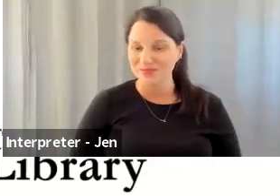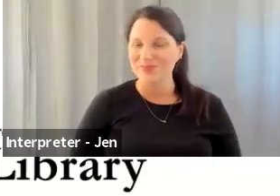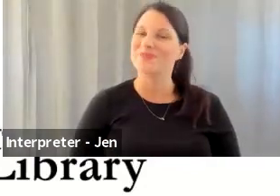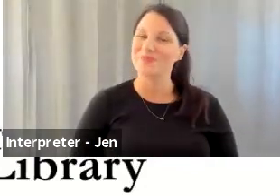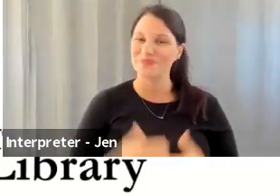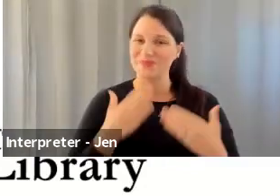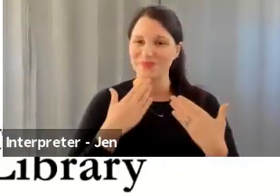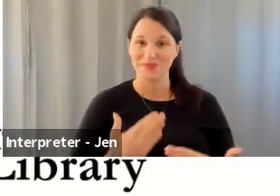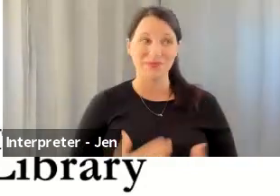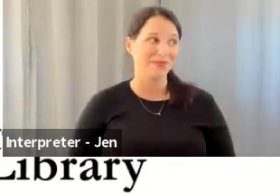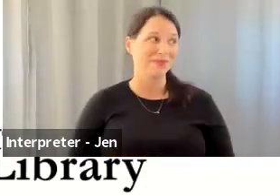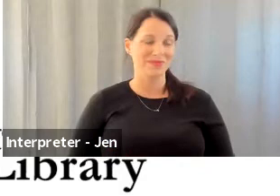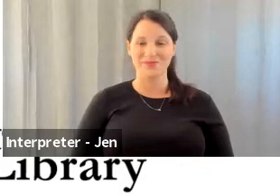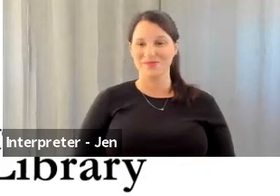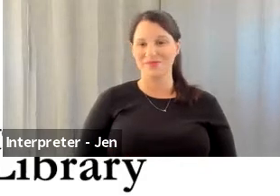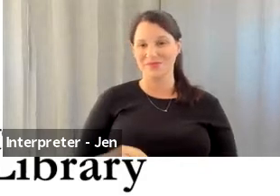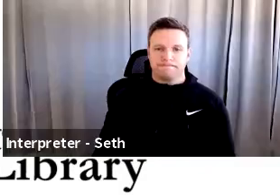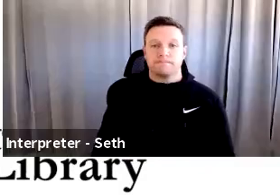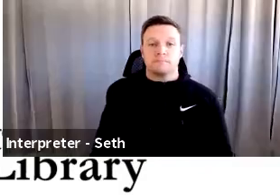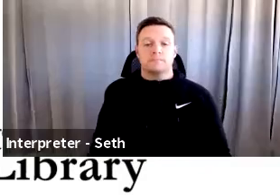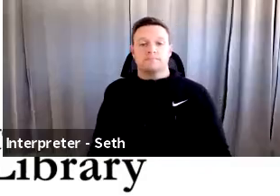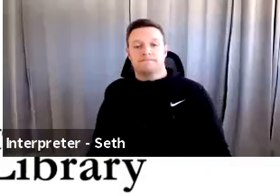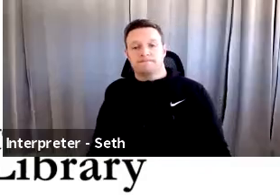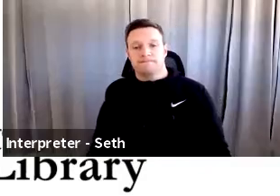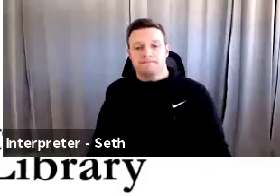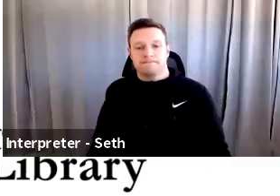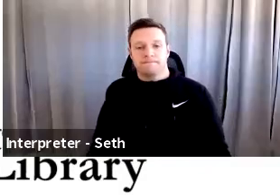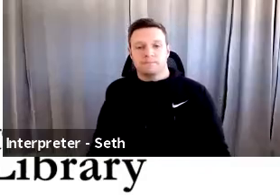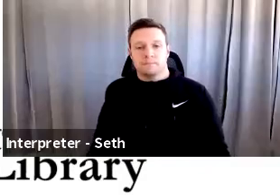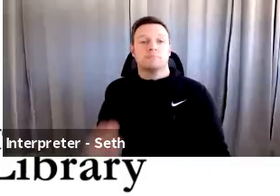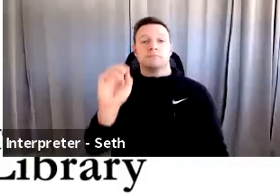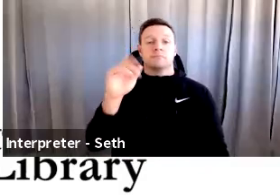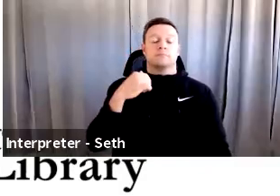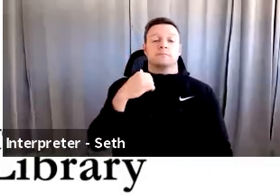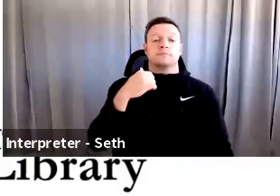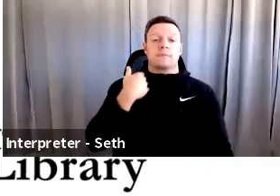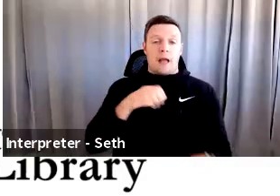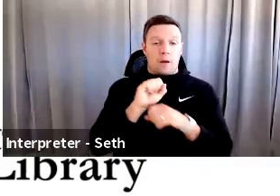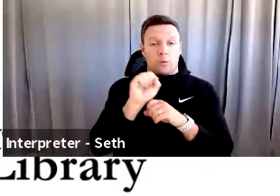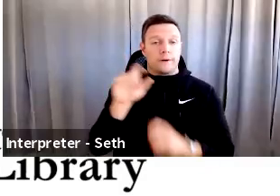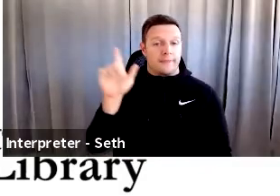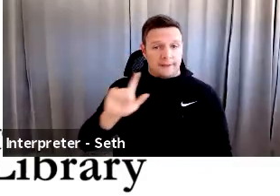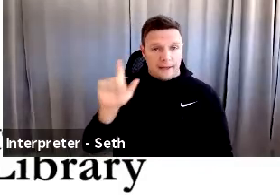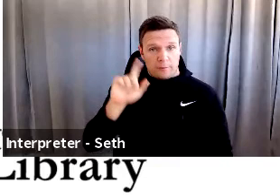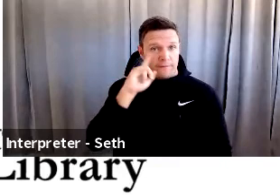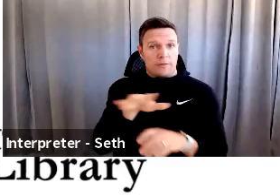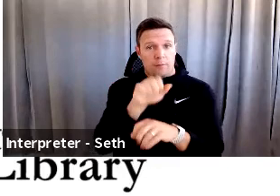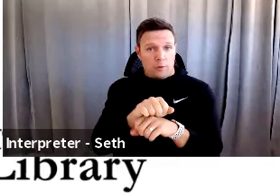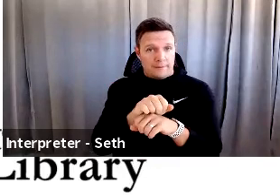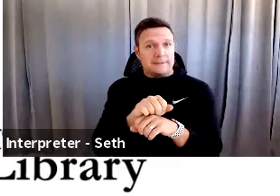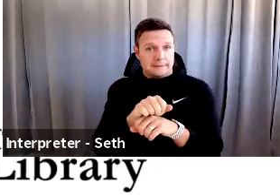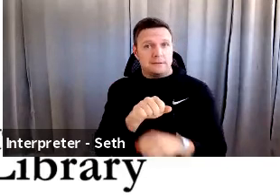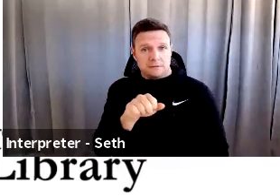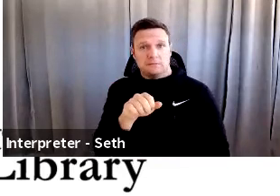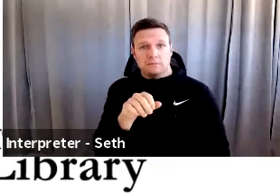Linda. I will say I am one of the people that works at the library for the appointment system. So just to